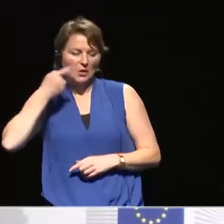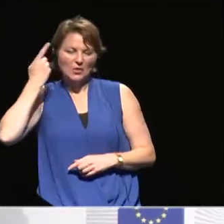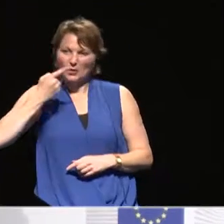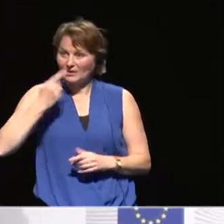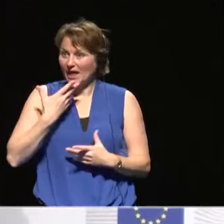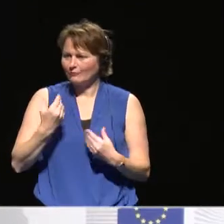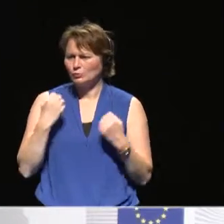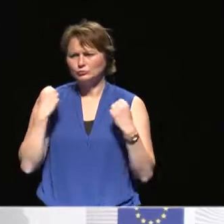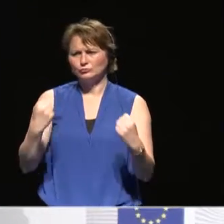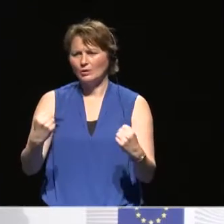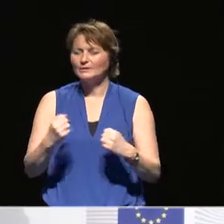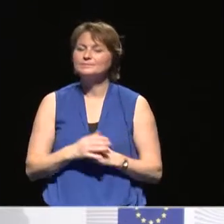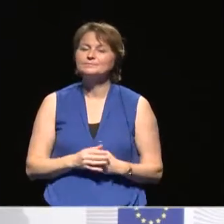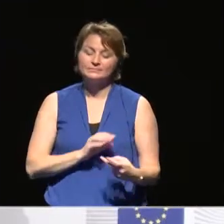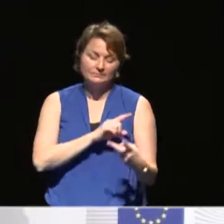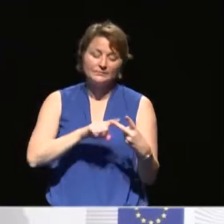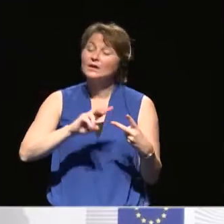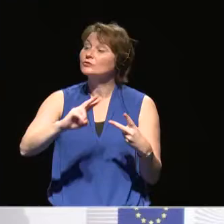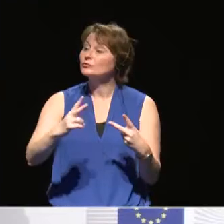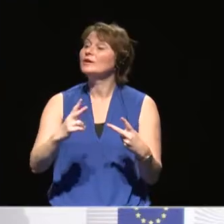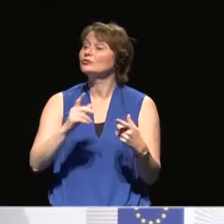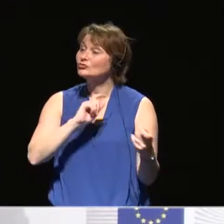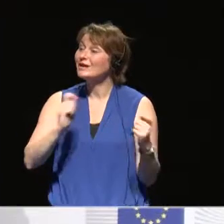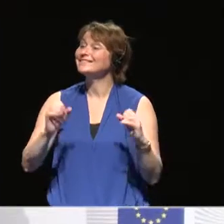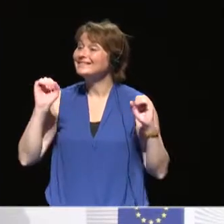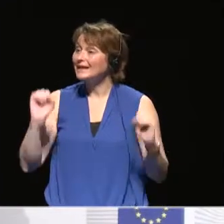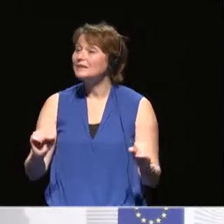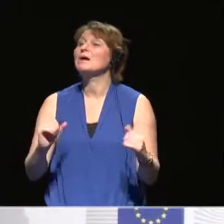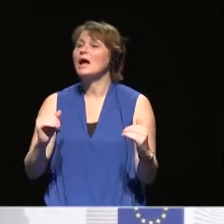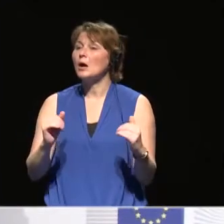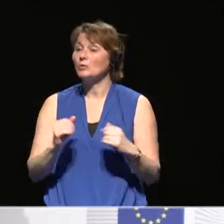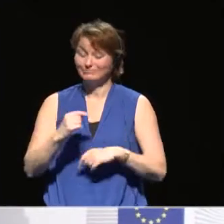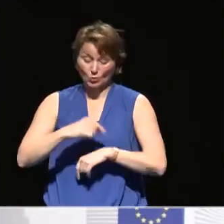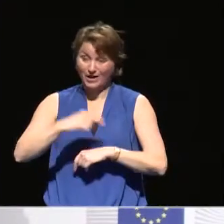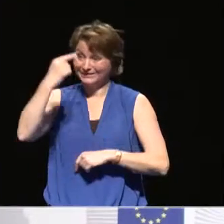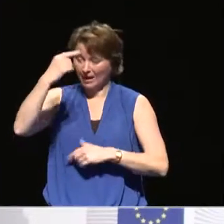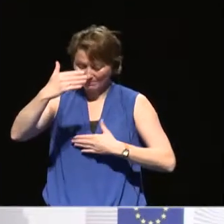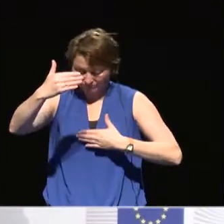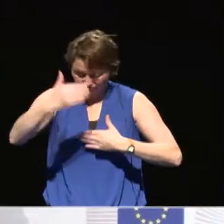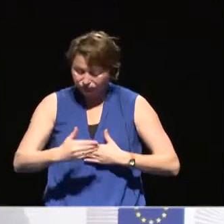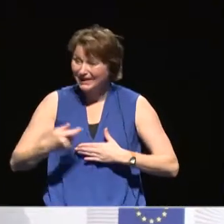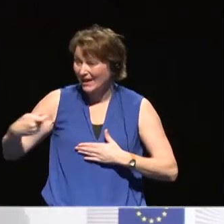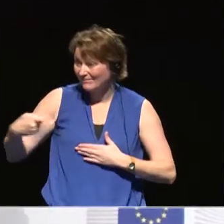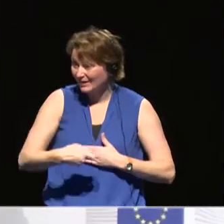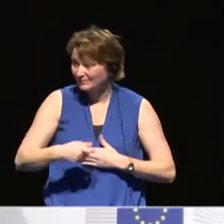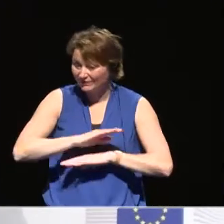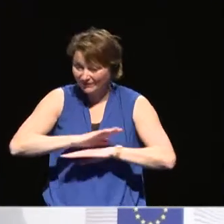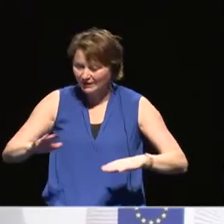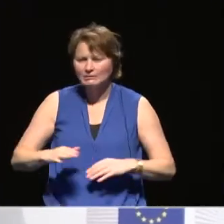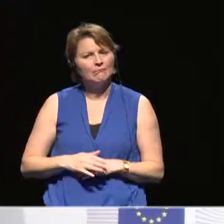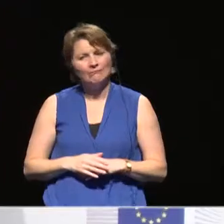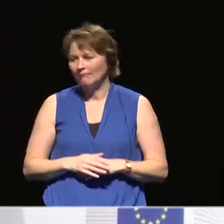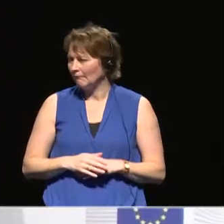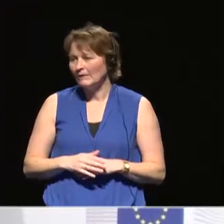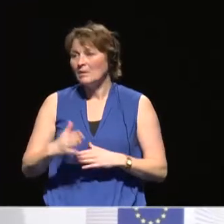believe that change can only be achieved through long-term investment. In my work, and much to my frustration, I quite often have to battle with